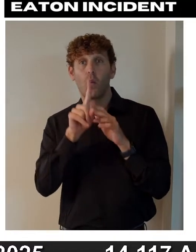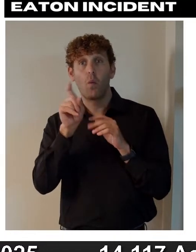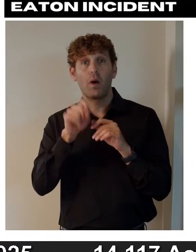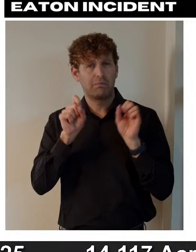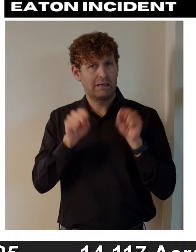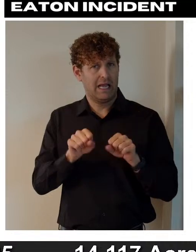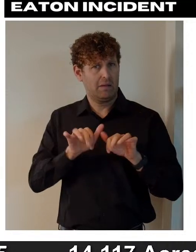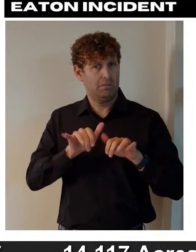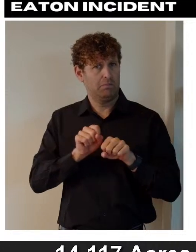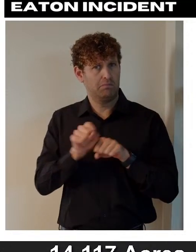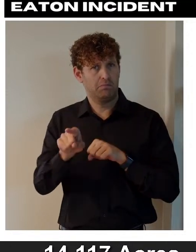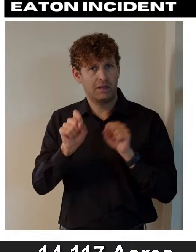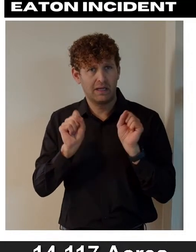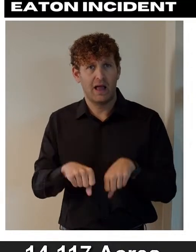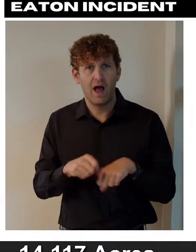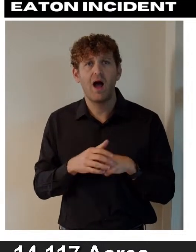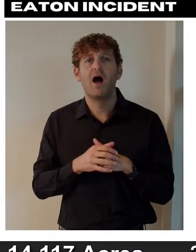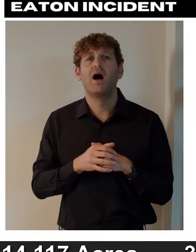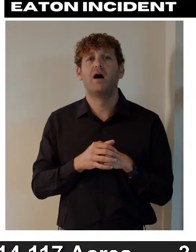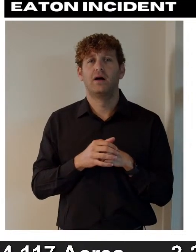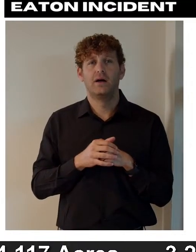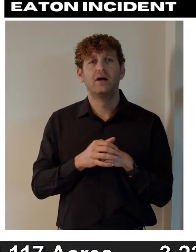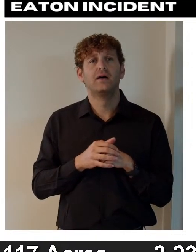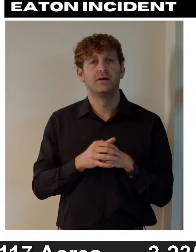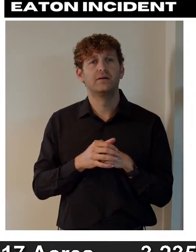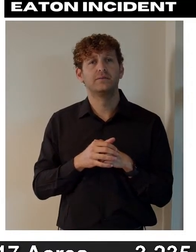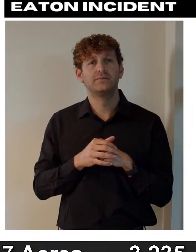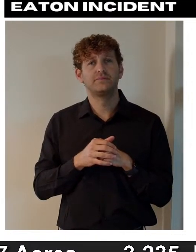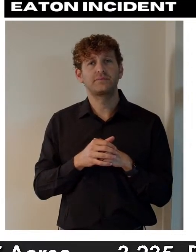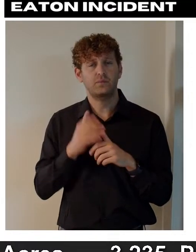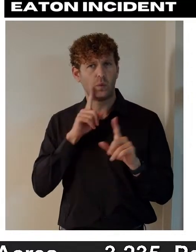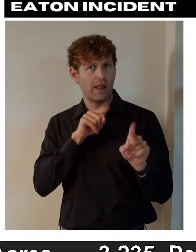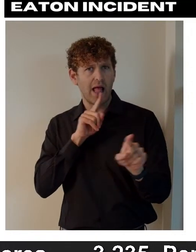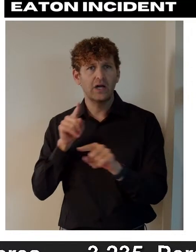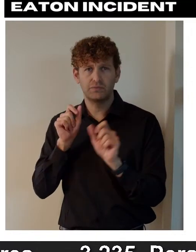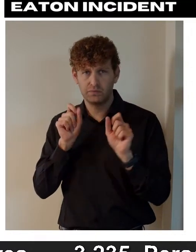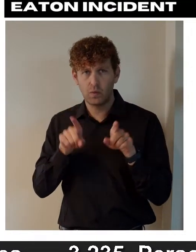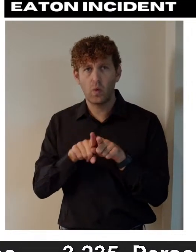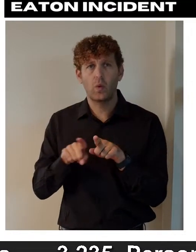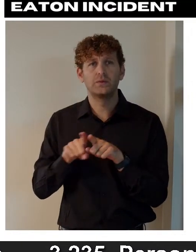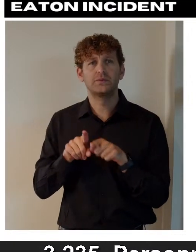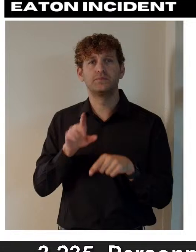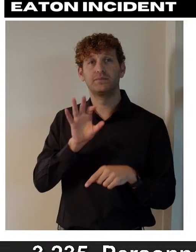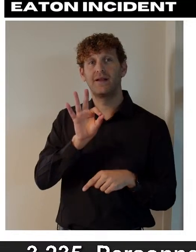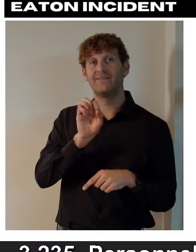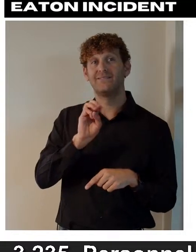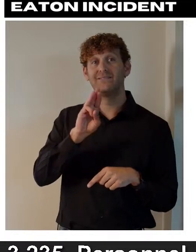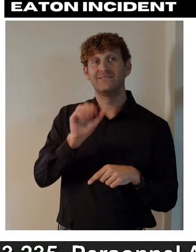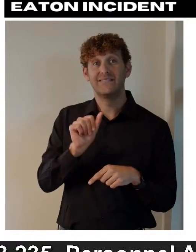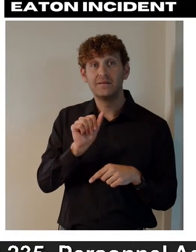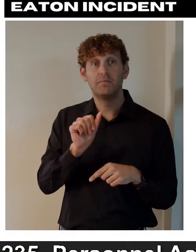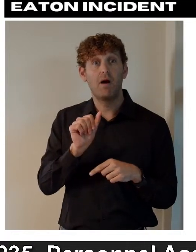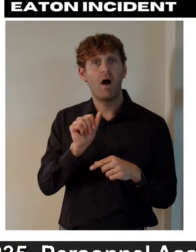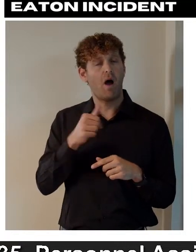information officers that will be answering as they come in. I do have a series of FEMA questions. We're not ignoring those. We are getting answers for